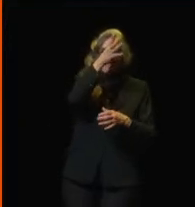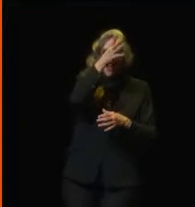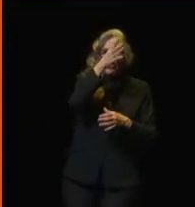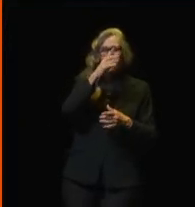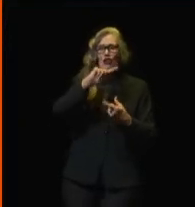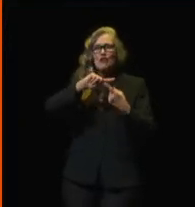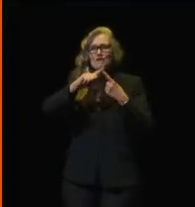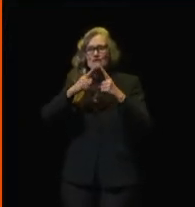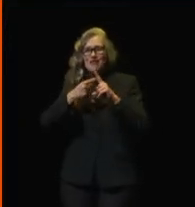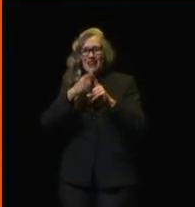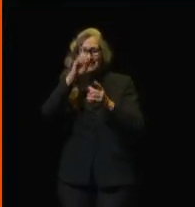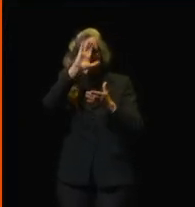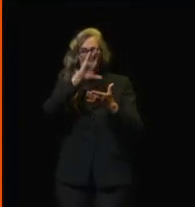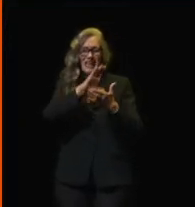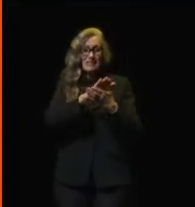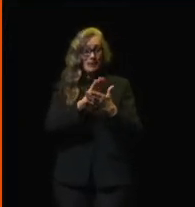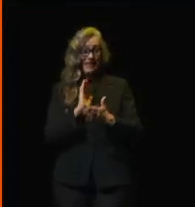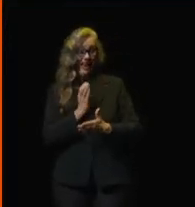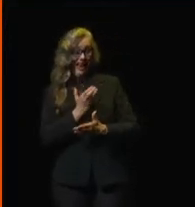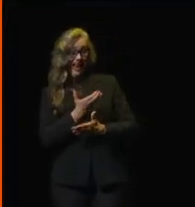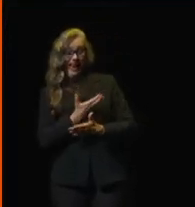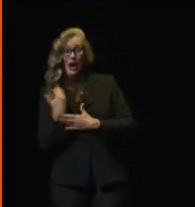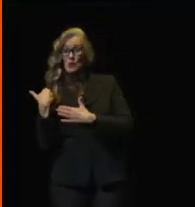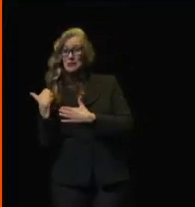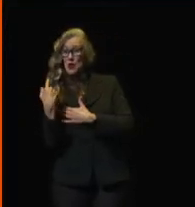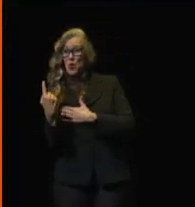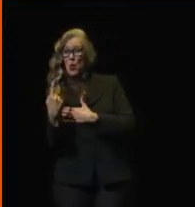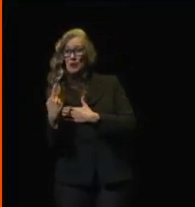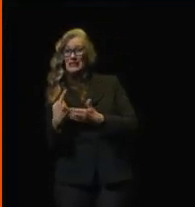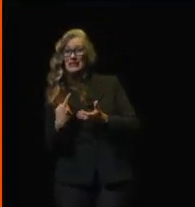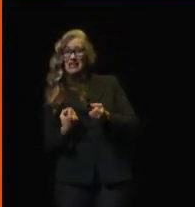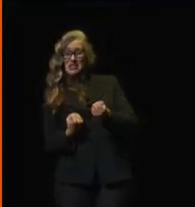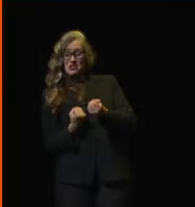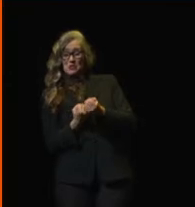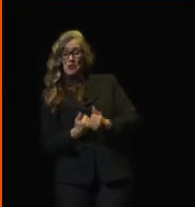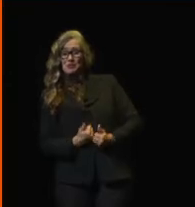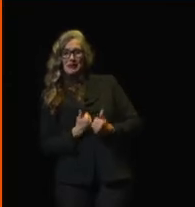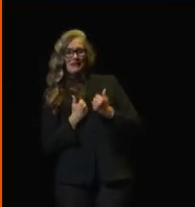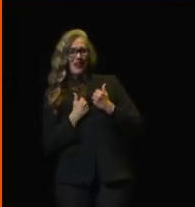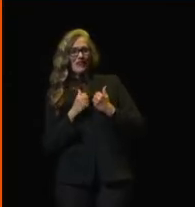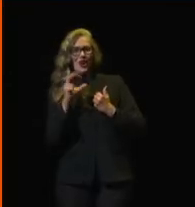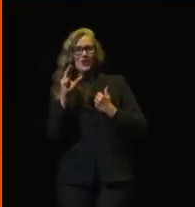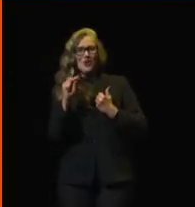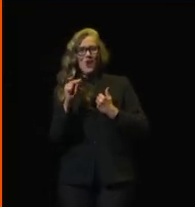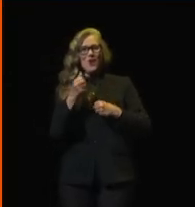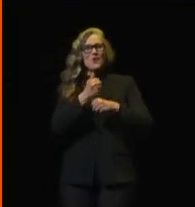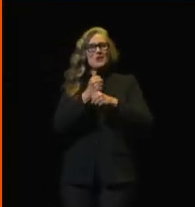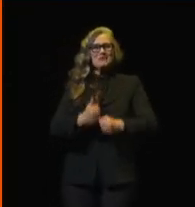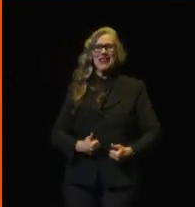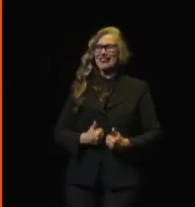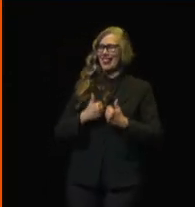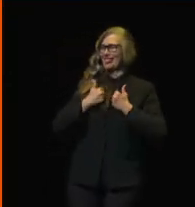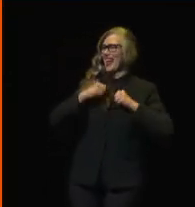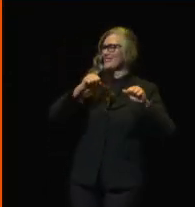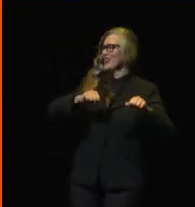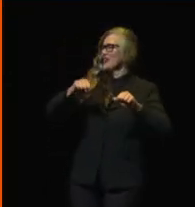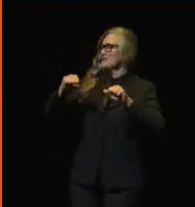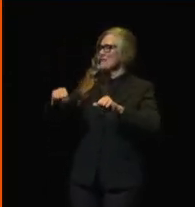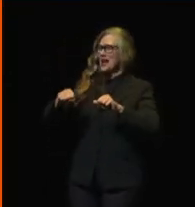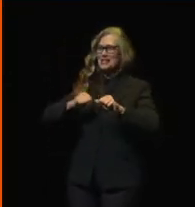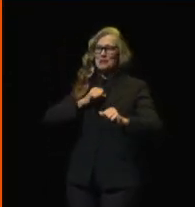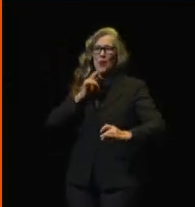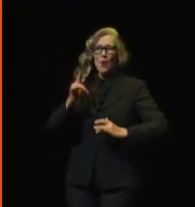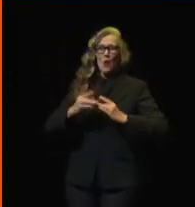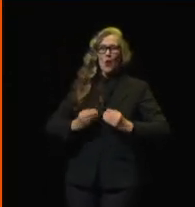as just helping, keeping him alive. Each day, we showed up to help Ady make a full life possible. When Ady could no longer